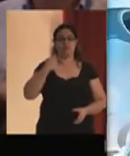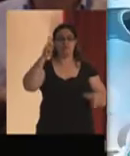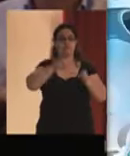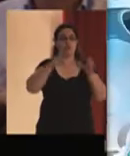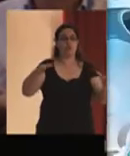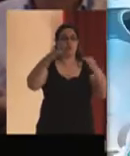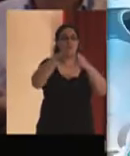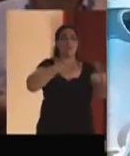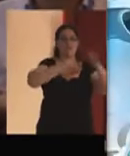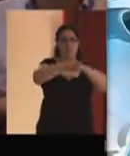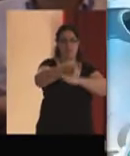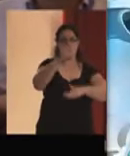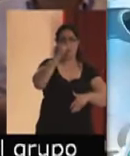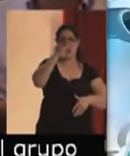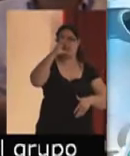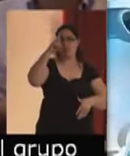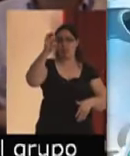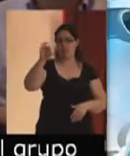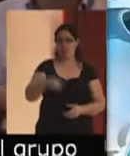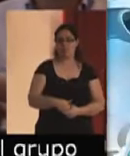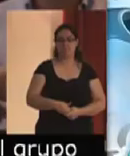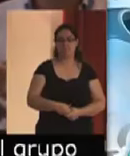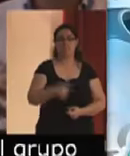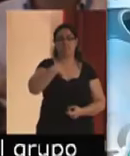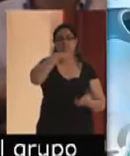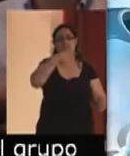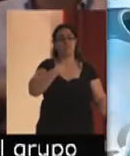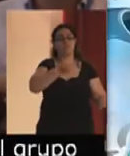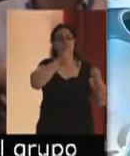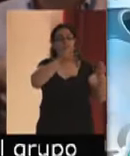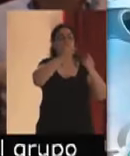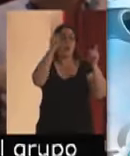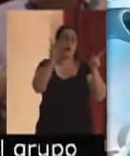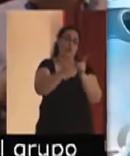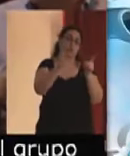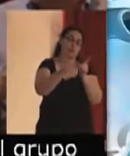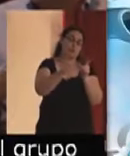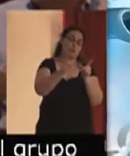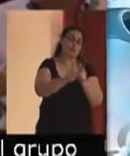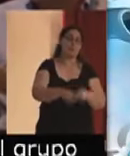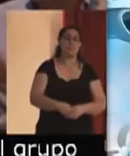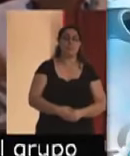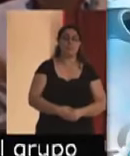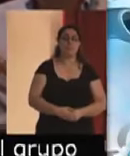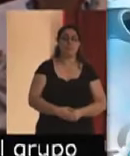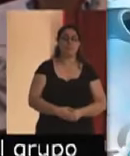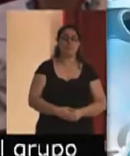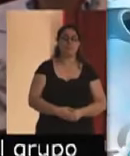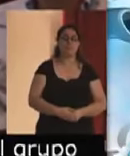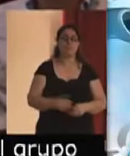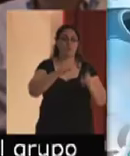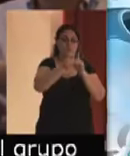too long. I'm Mario Carrio. I'm a member of the Accedo group, and I'm about to